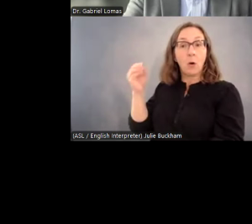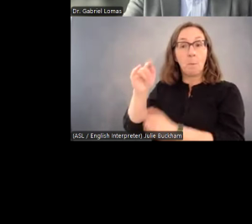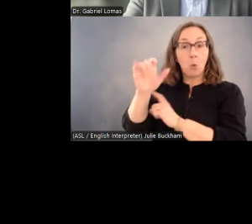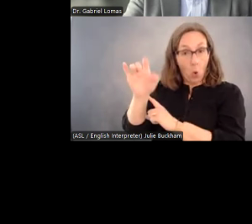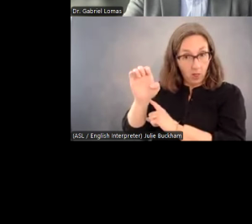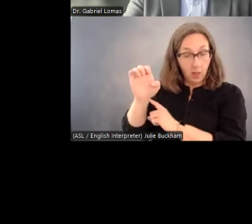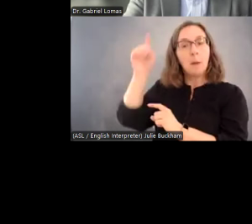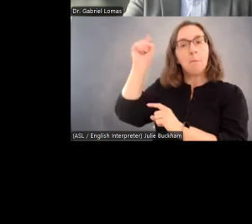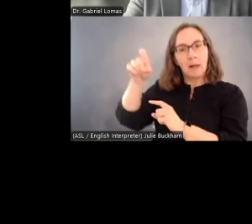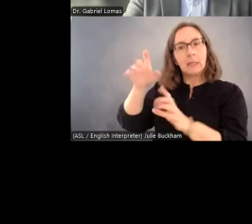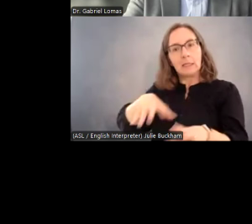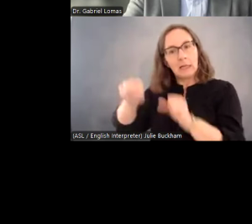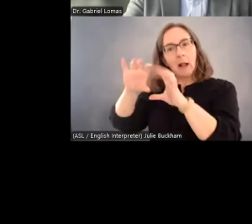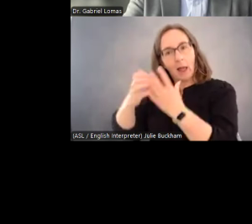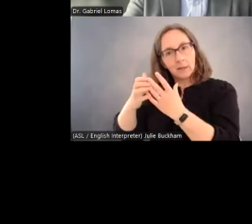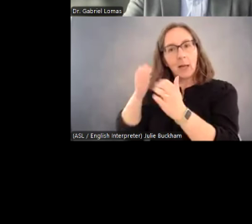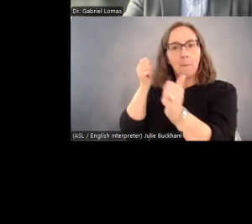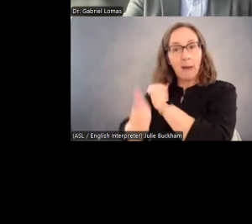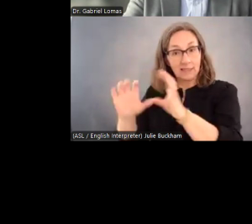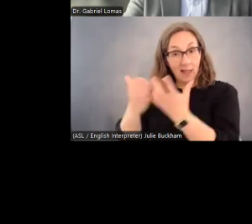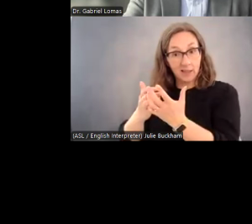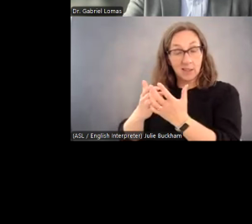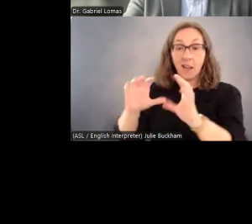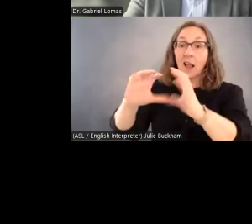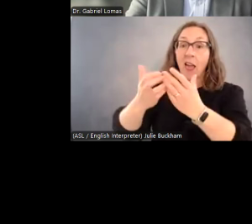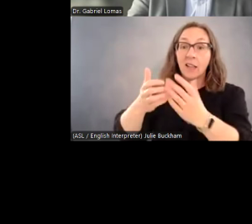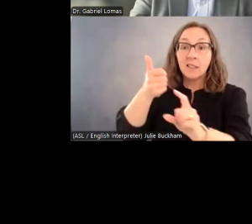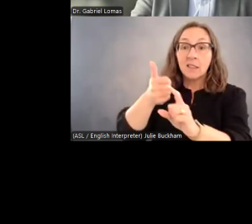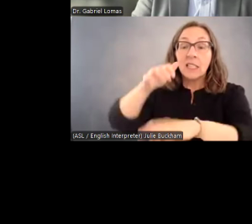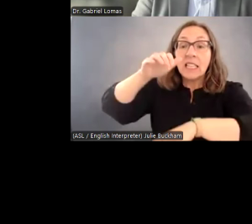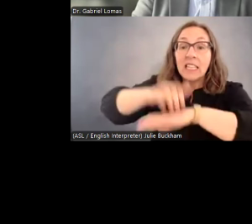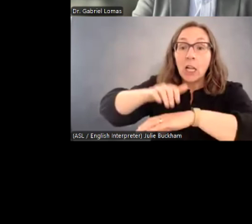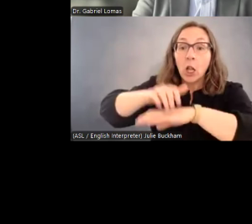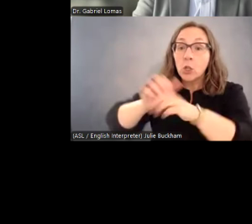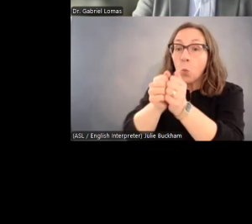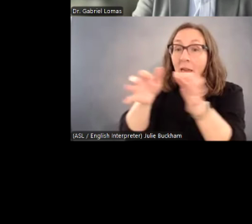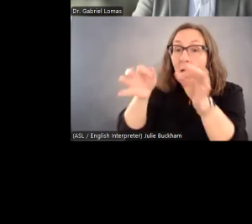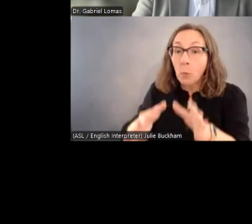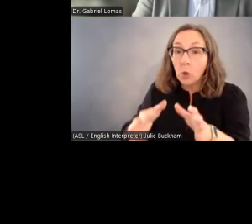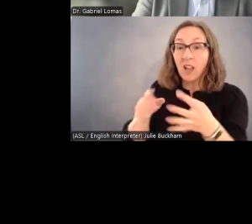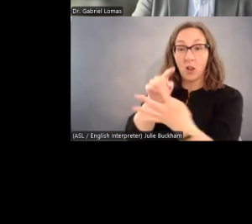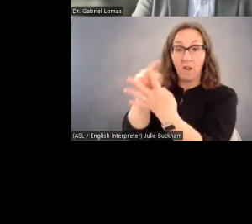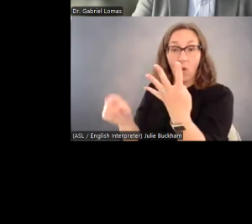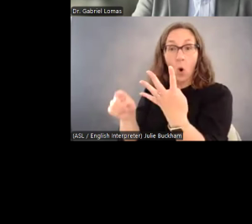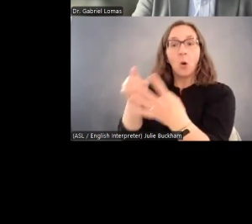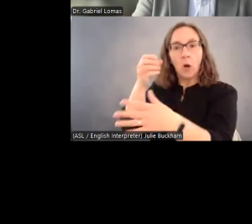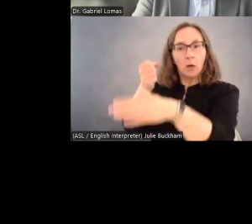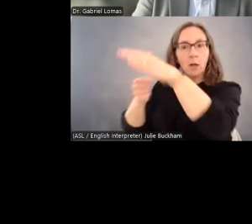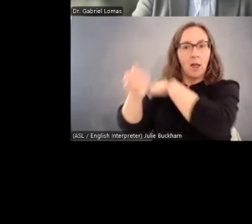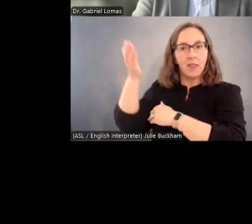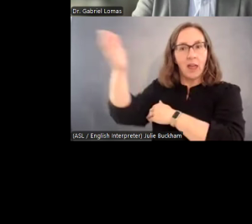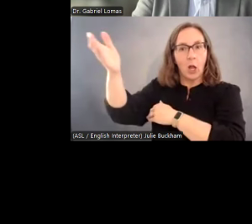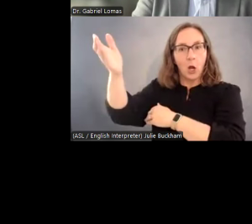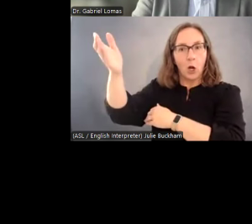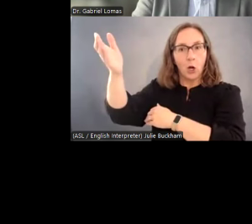was in English with no interpreters, and of the 4, only 1 was able to pass the class. The other 3 are still